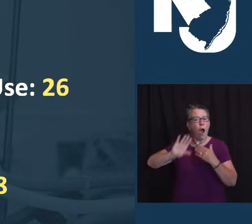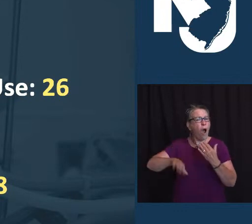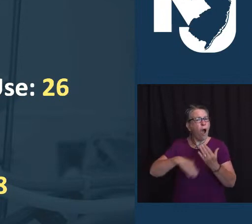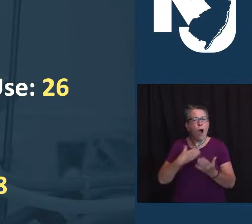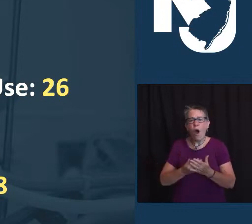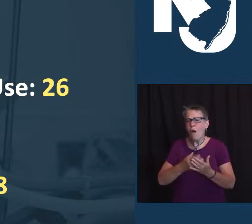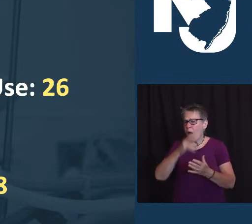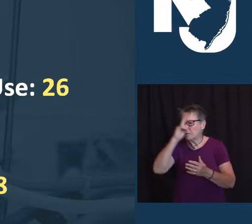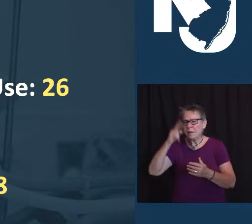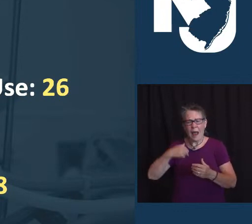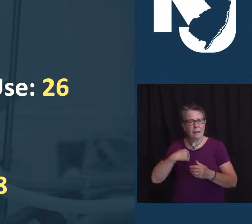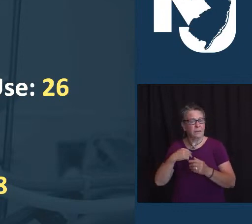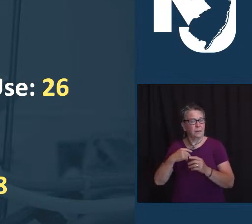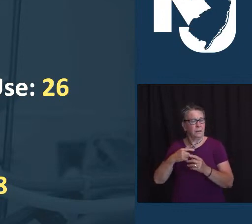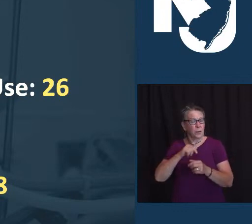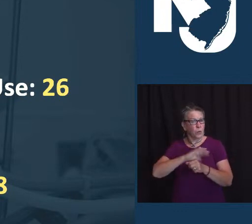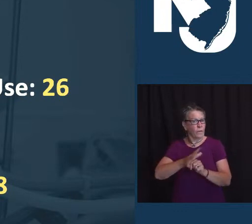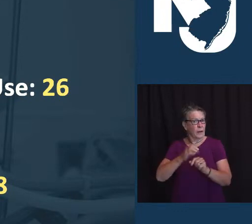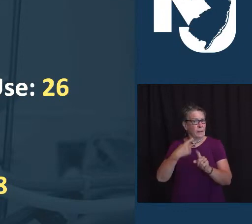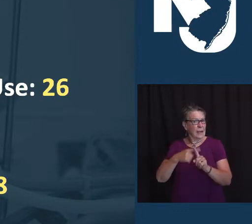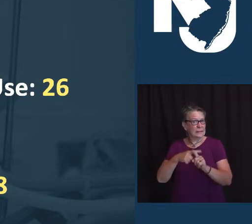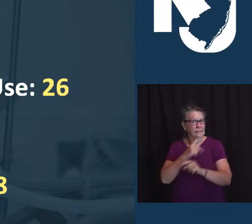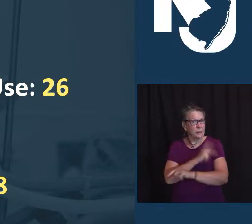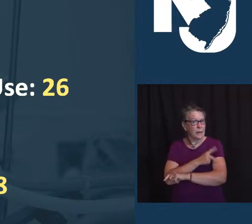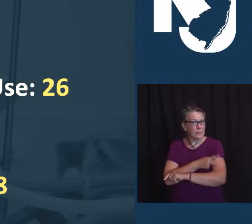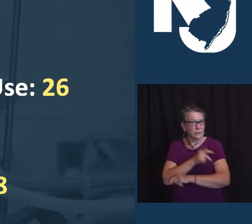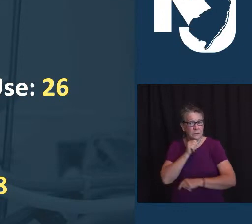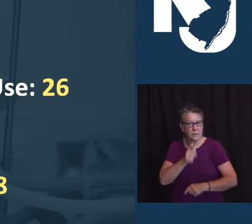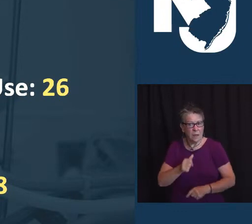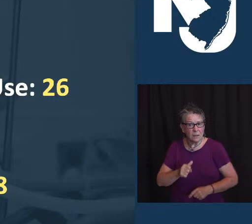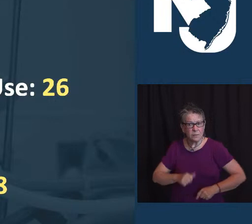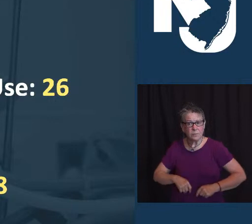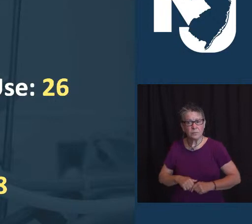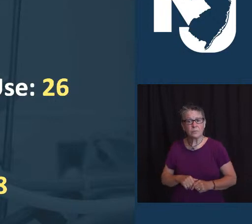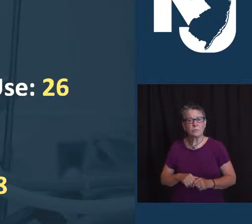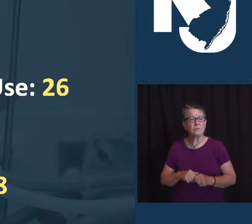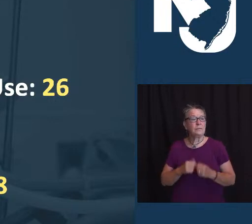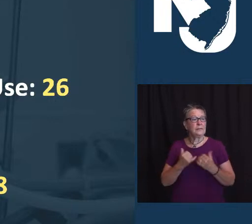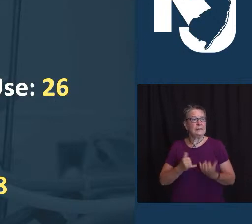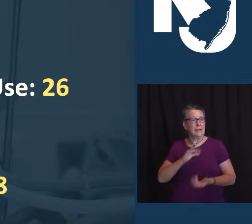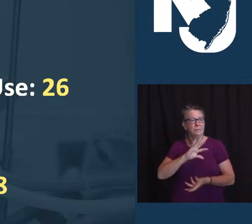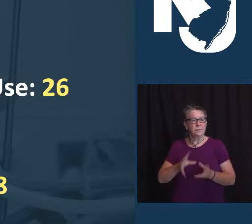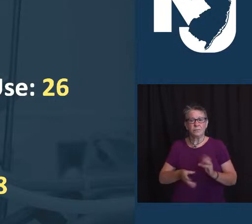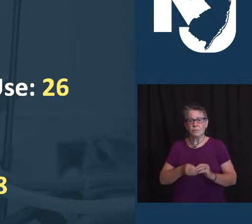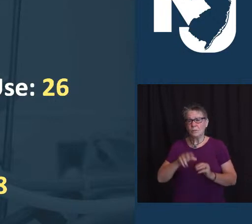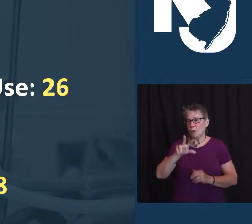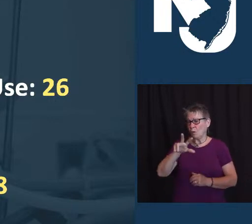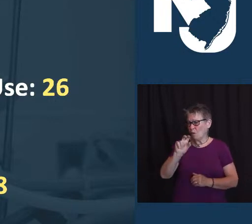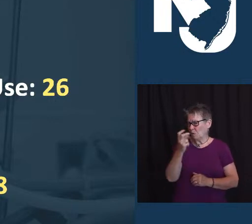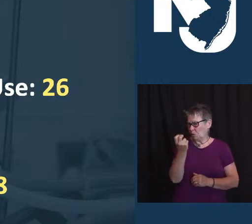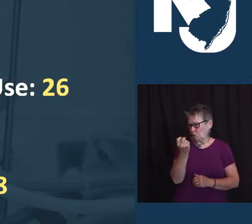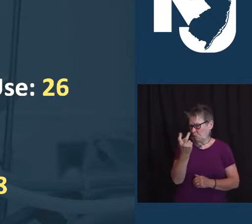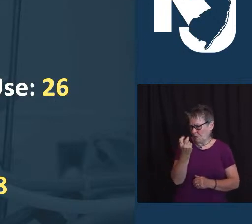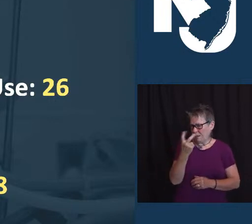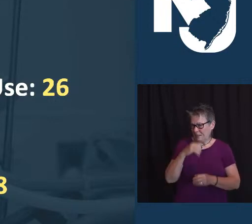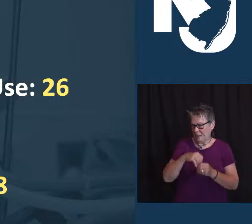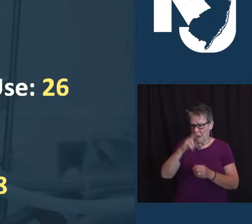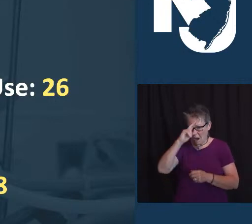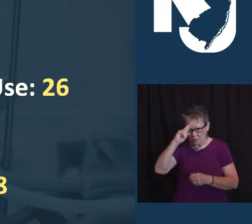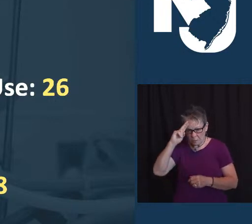show 249 COVID positive persons being treated alongside 63 persons